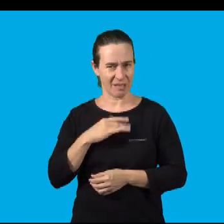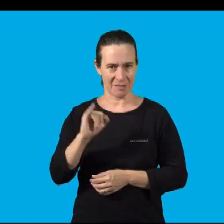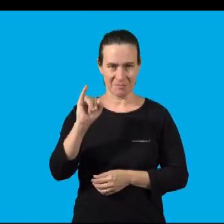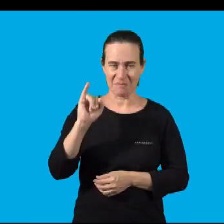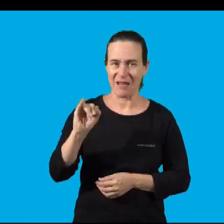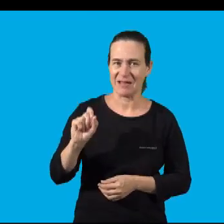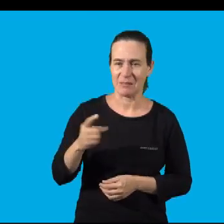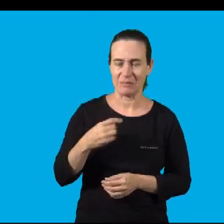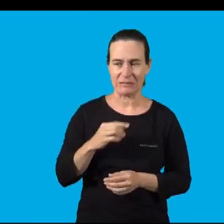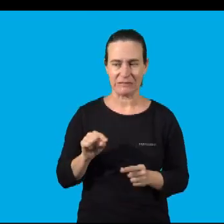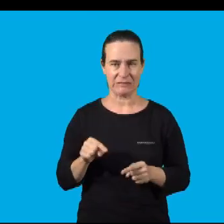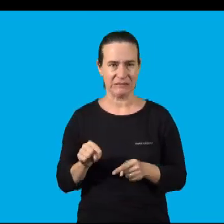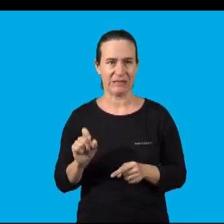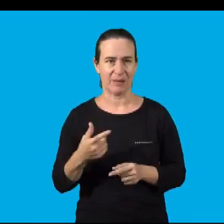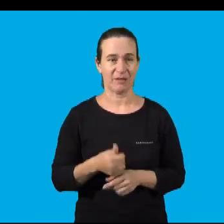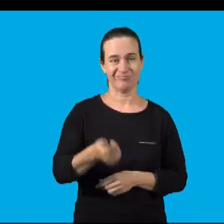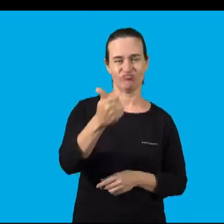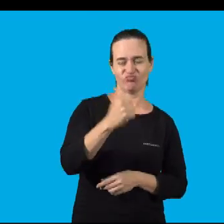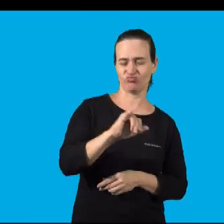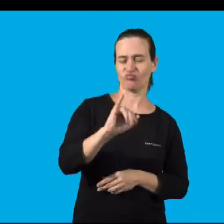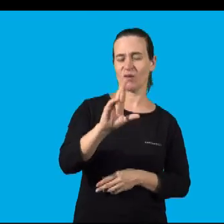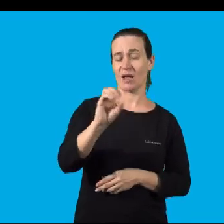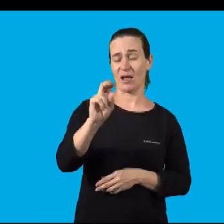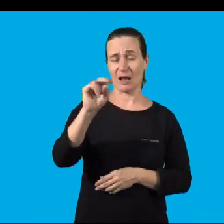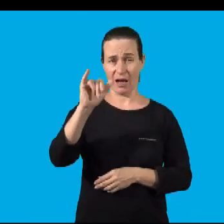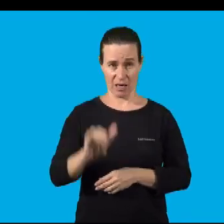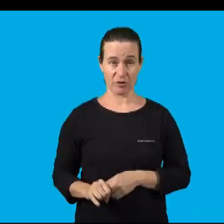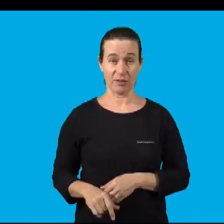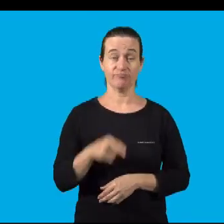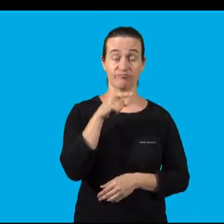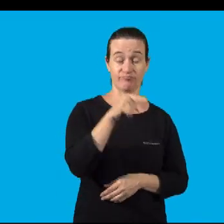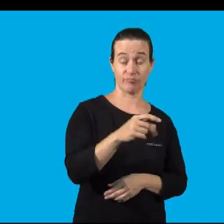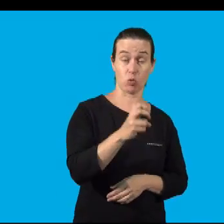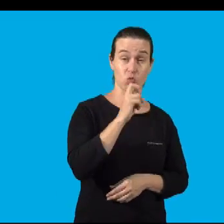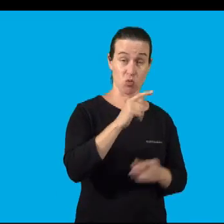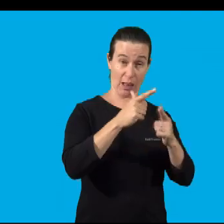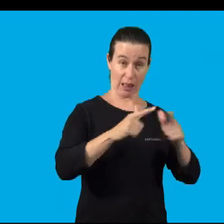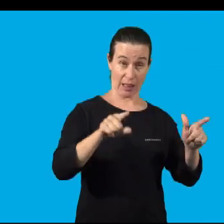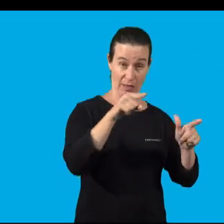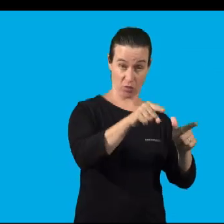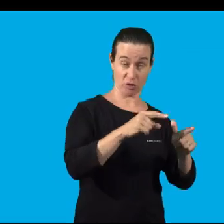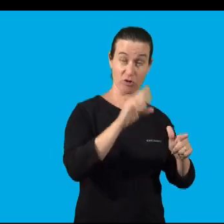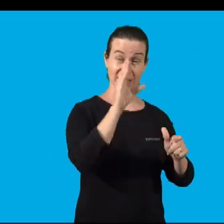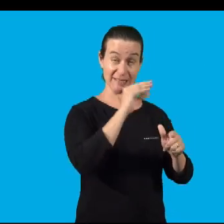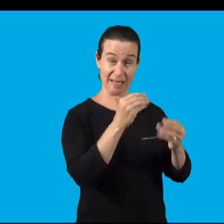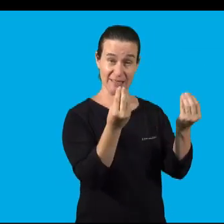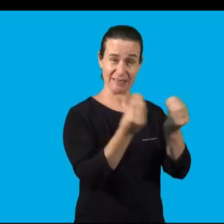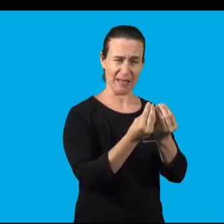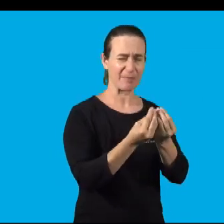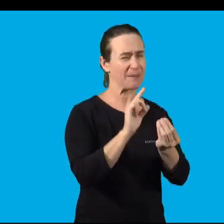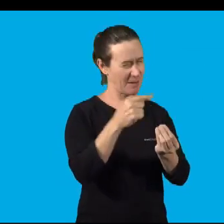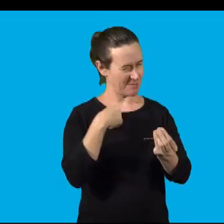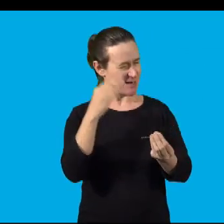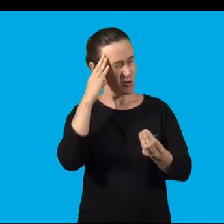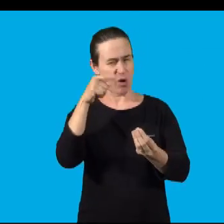be fearful or apprehensive. Irony, the expression of meaning by using language or ideas that normally